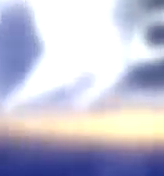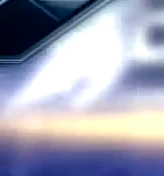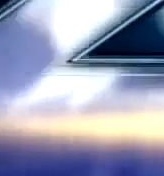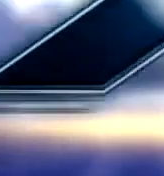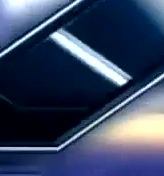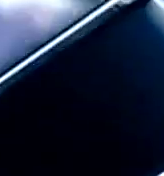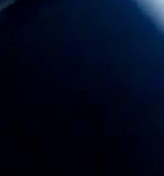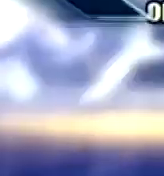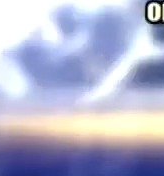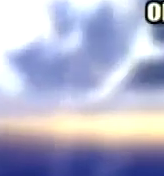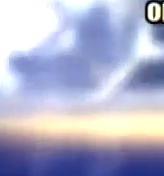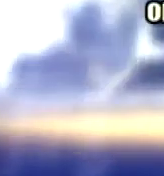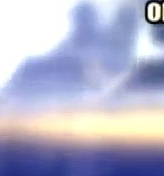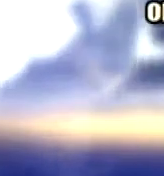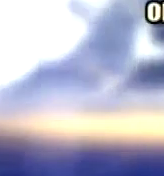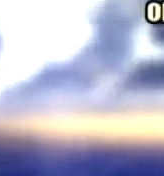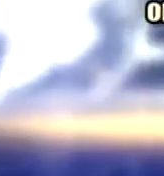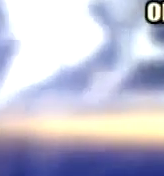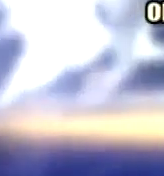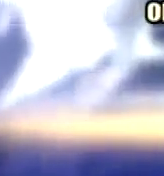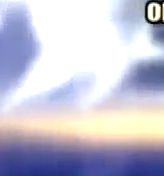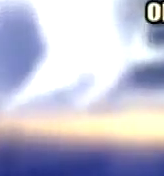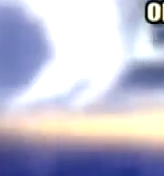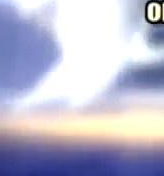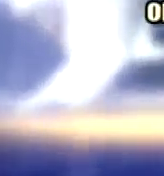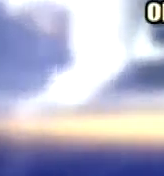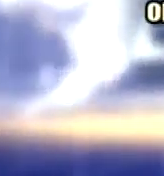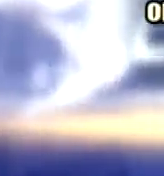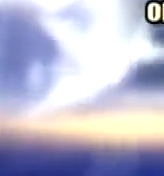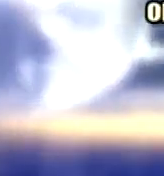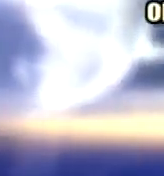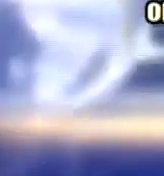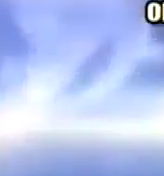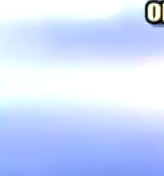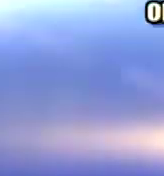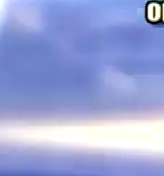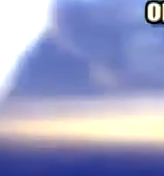friendly projects. Remember, you can send us an email or join us on